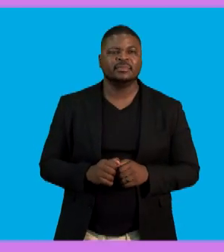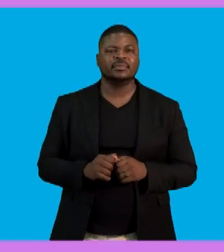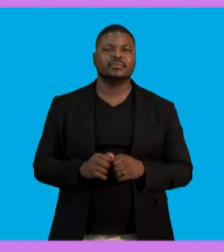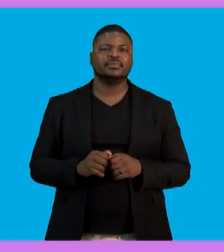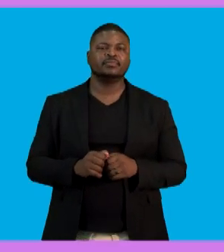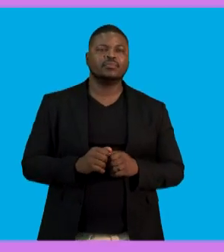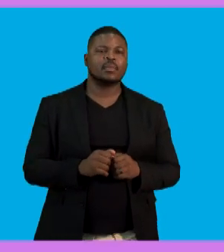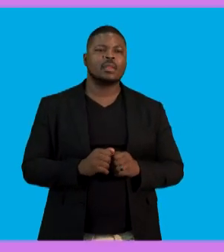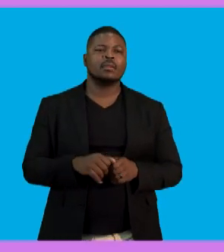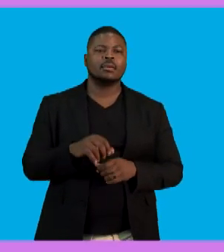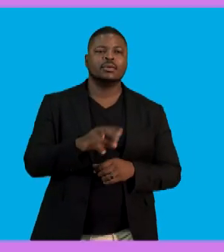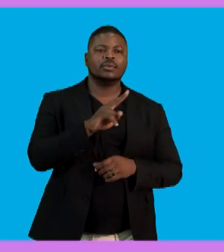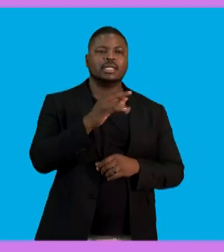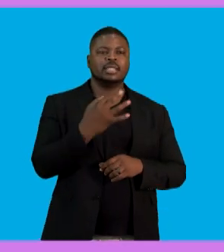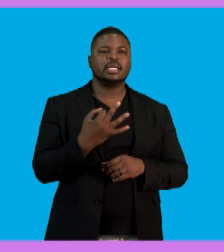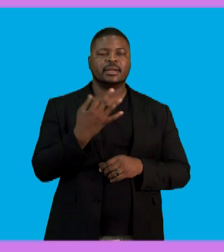23:40 minus